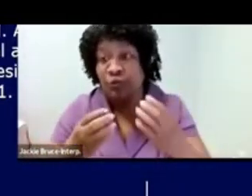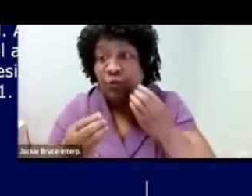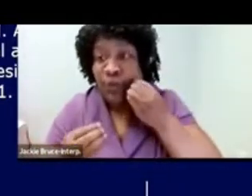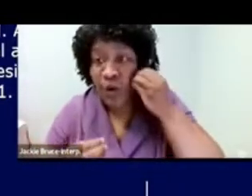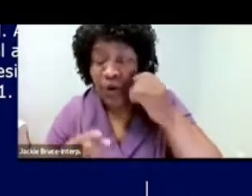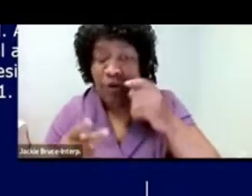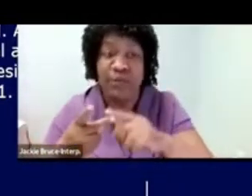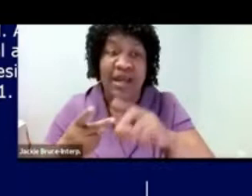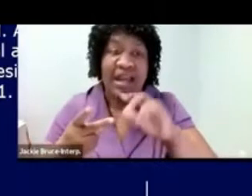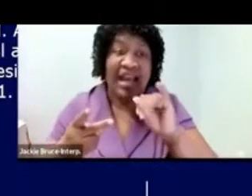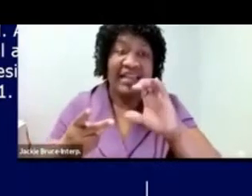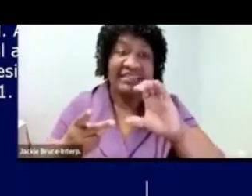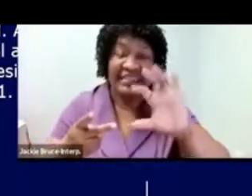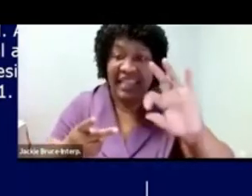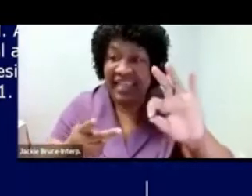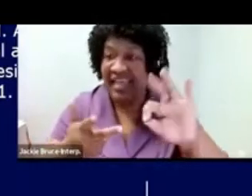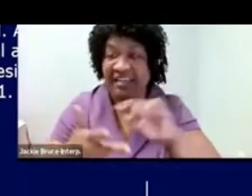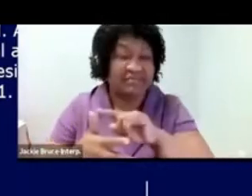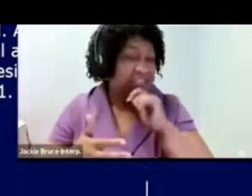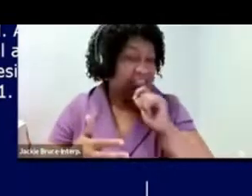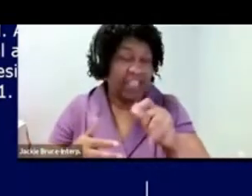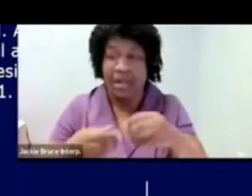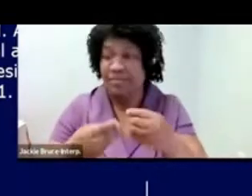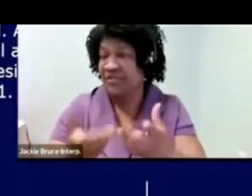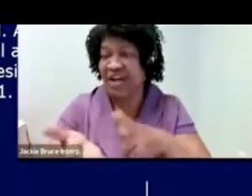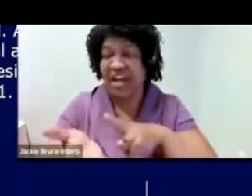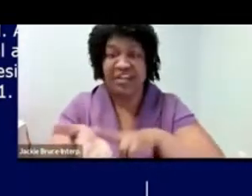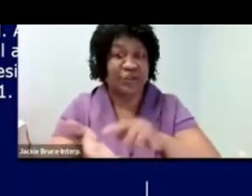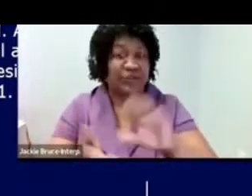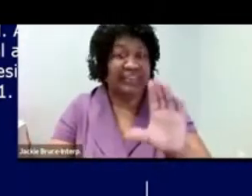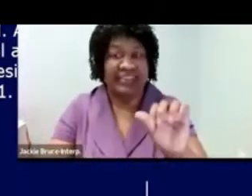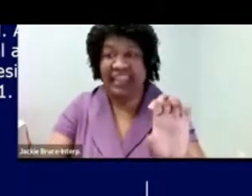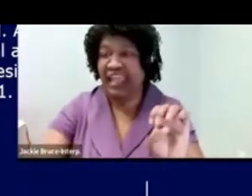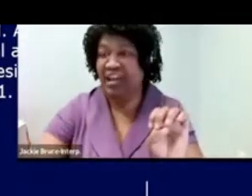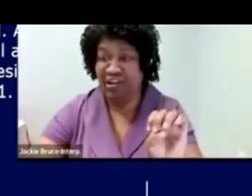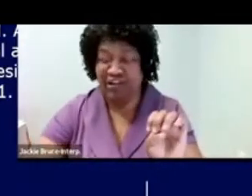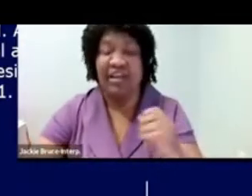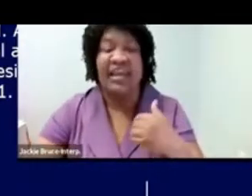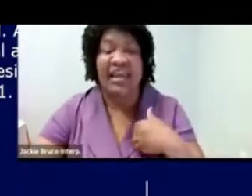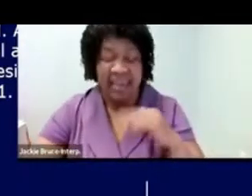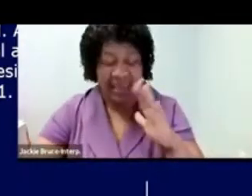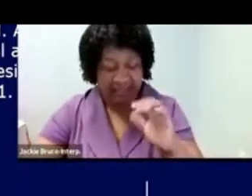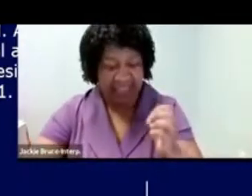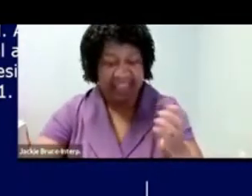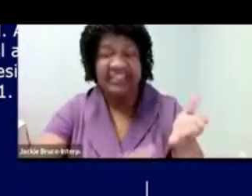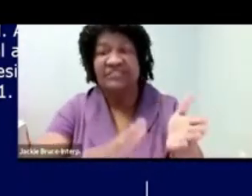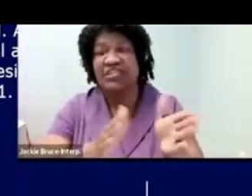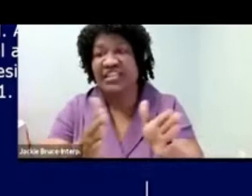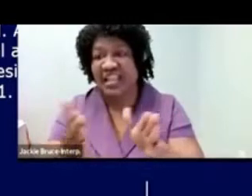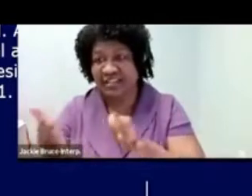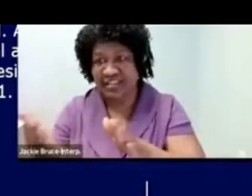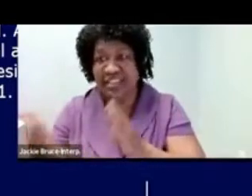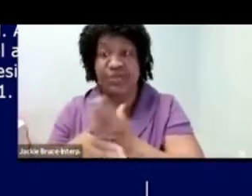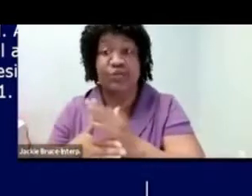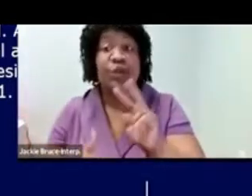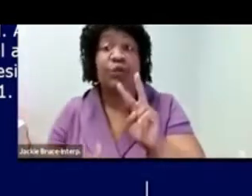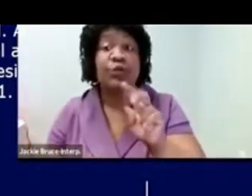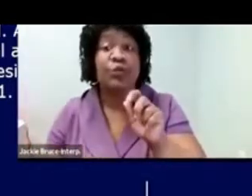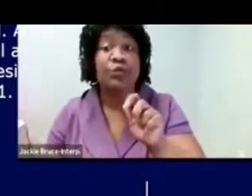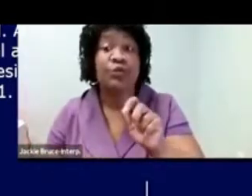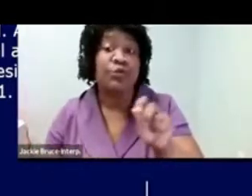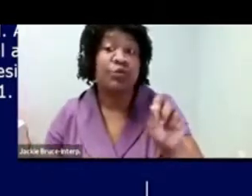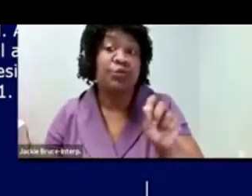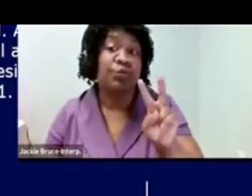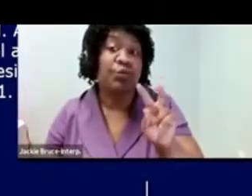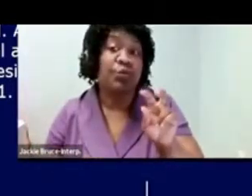homes, the ICFs that did not provide nursing care, that had case fatality rates that were between 2 and 2.5